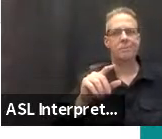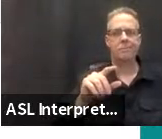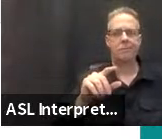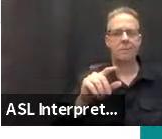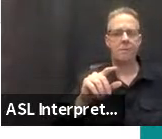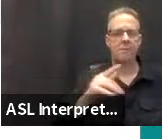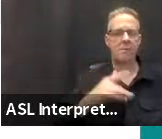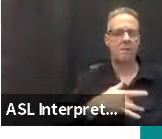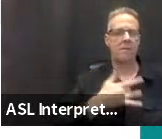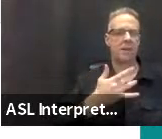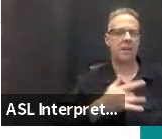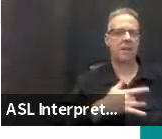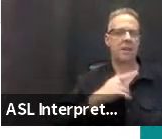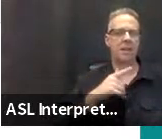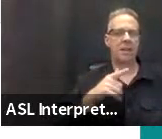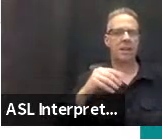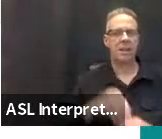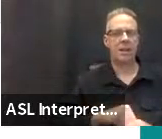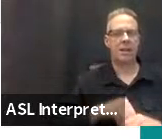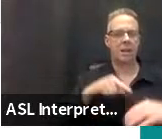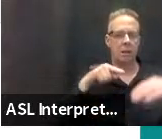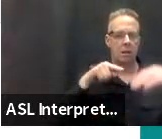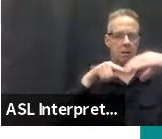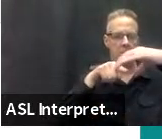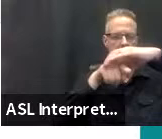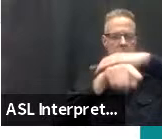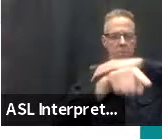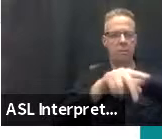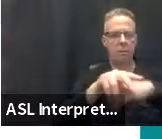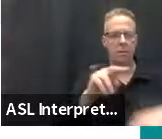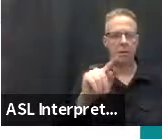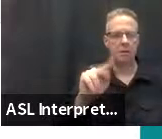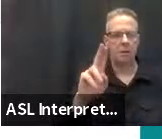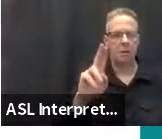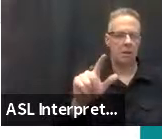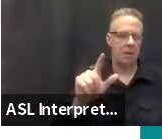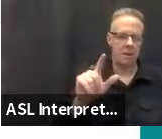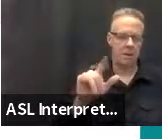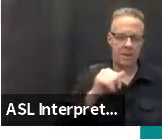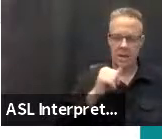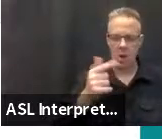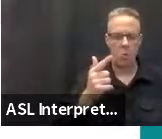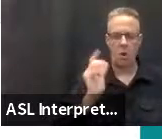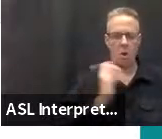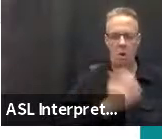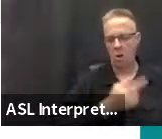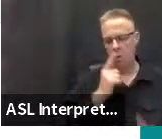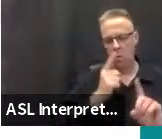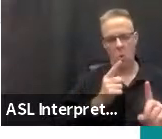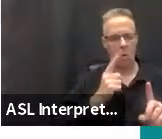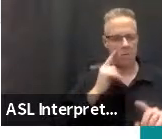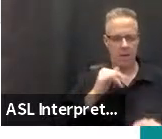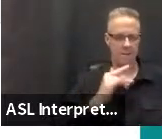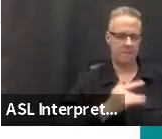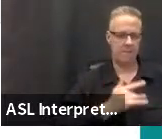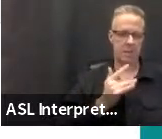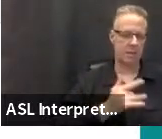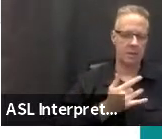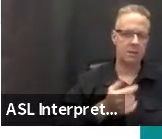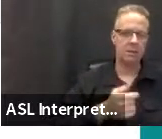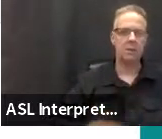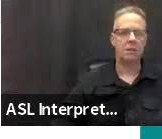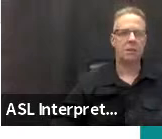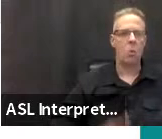the sense that you're entering a long tunnel, right? And that there is, you know, the sense